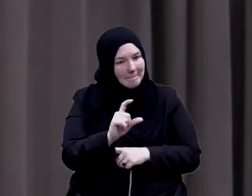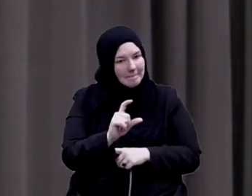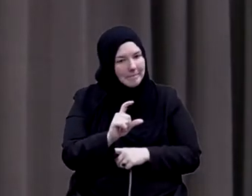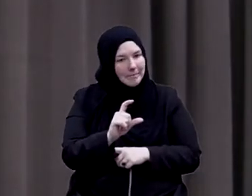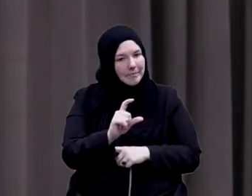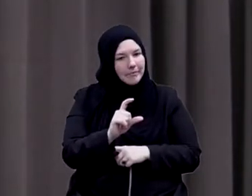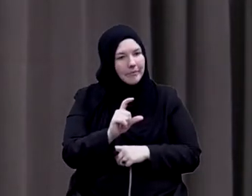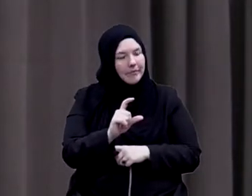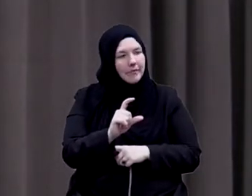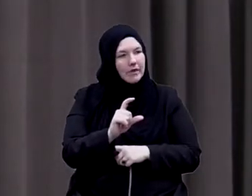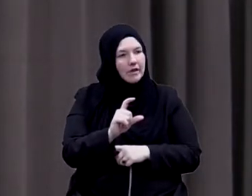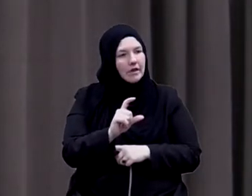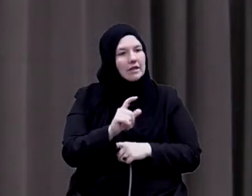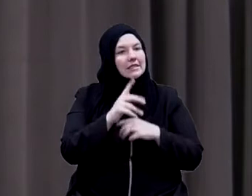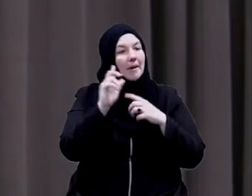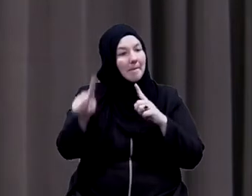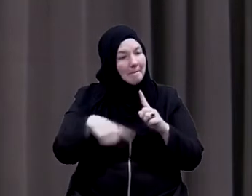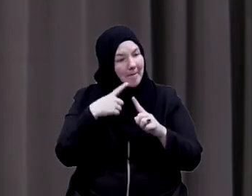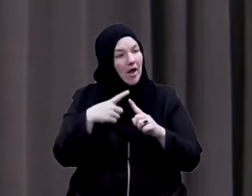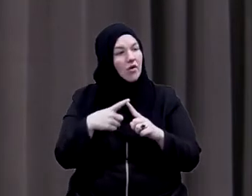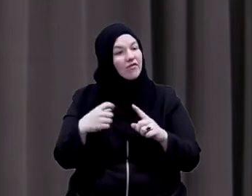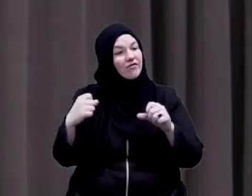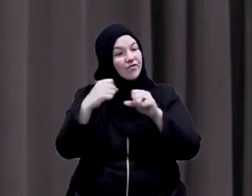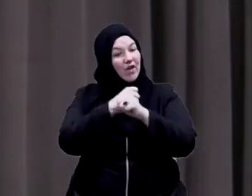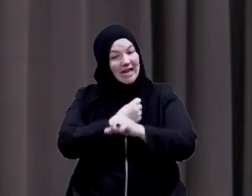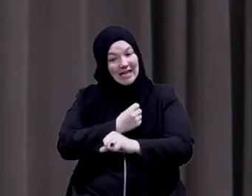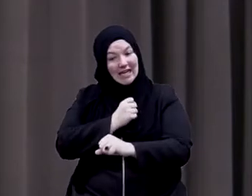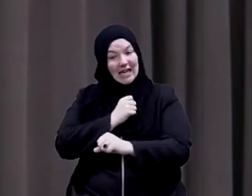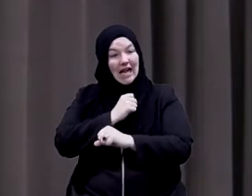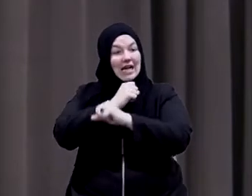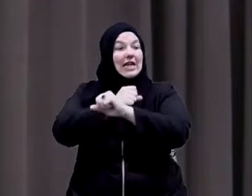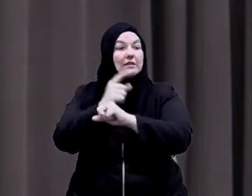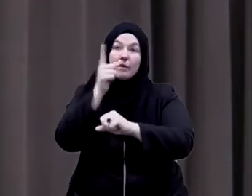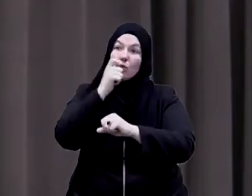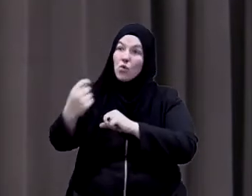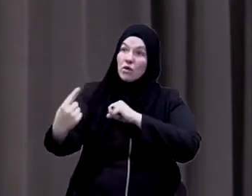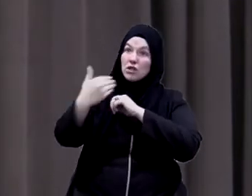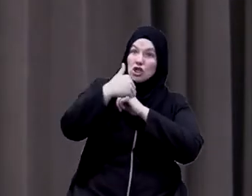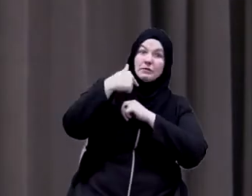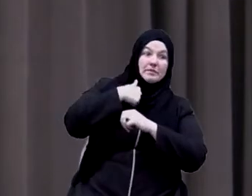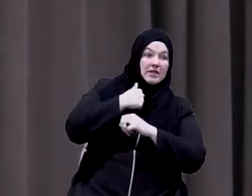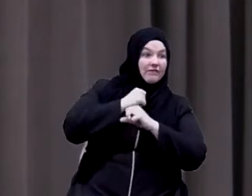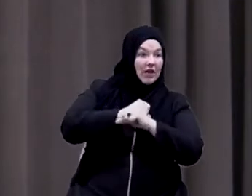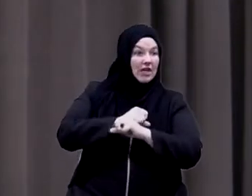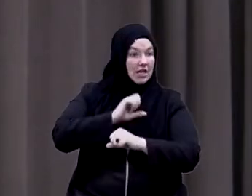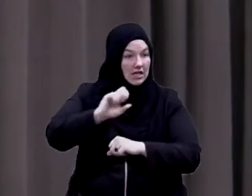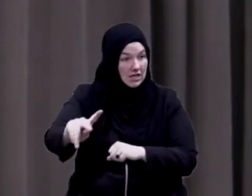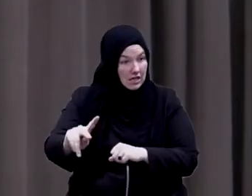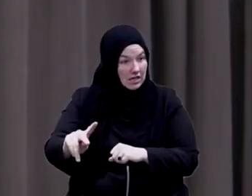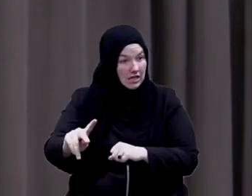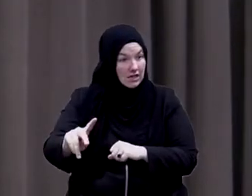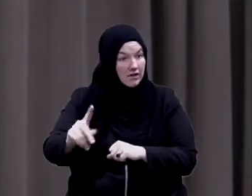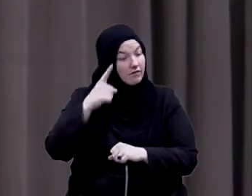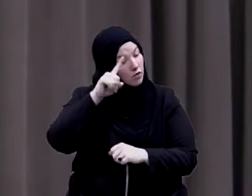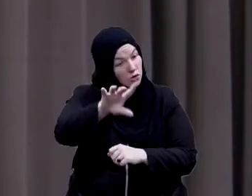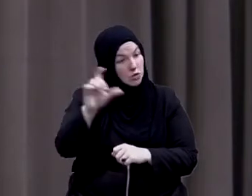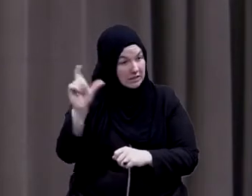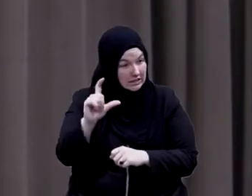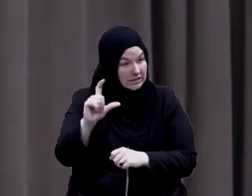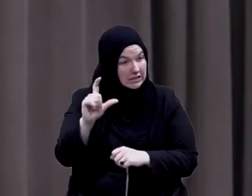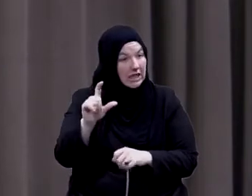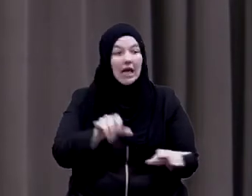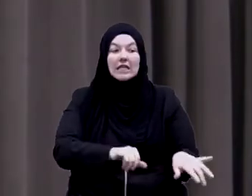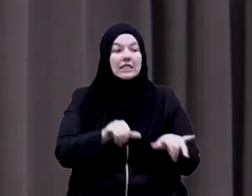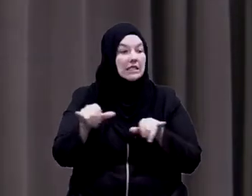much about fighting against those who fight you for your deen as